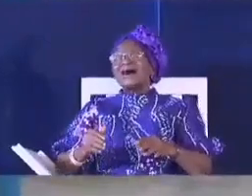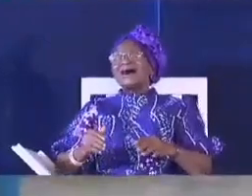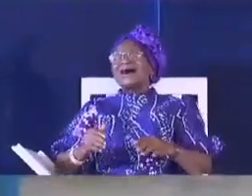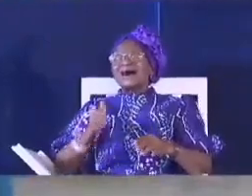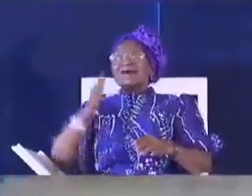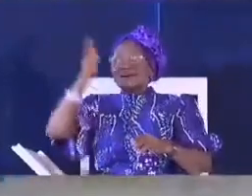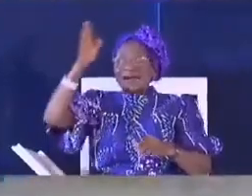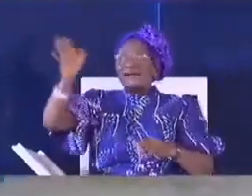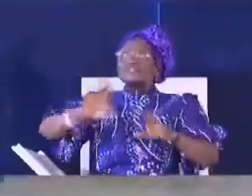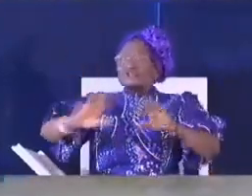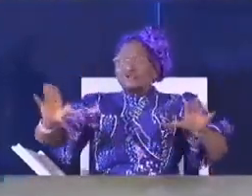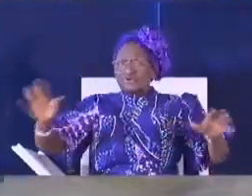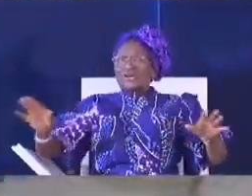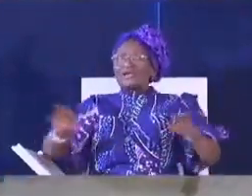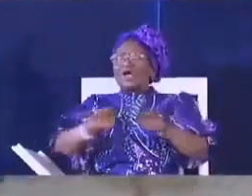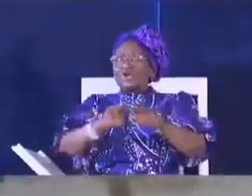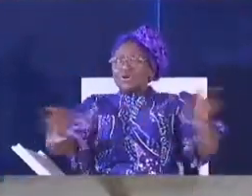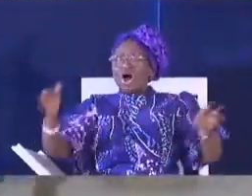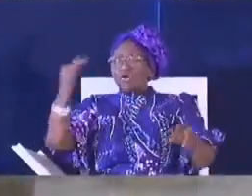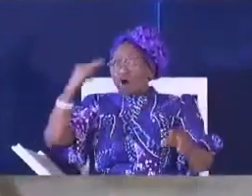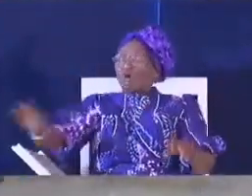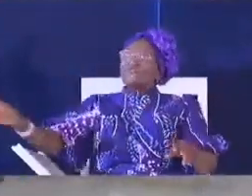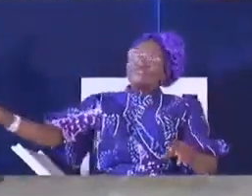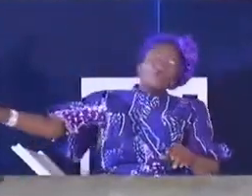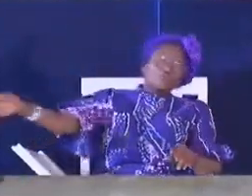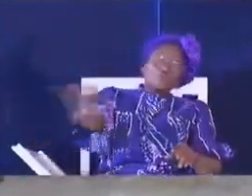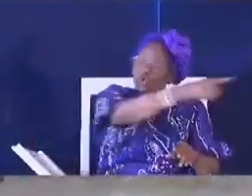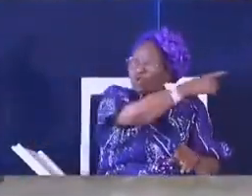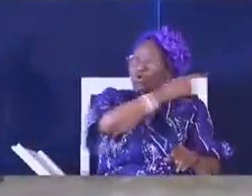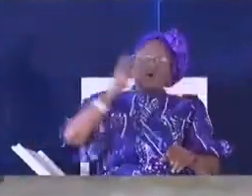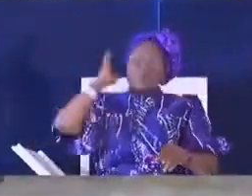In the mighty name of Jesus, none of you will go to hell.